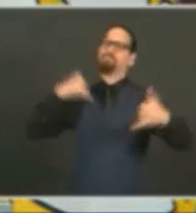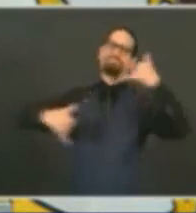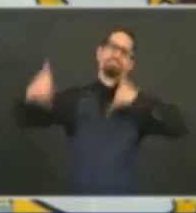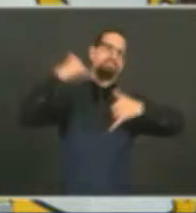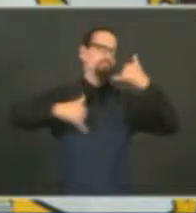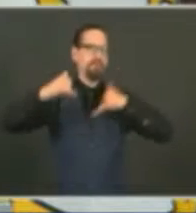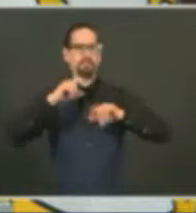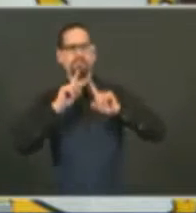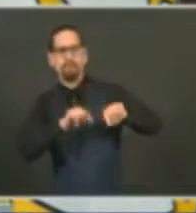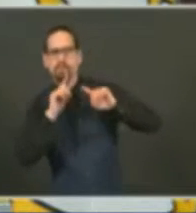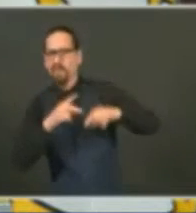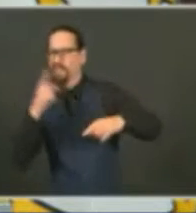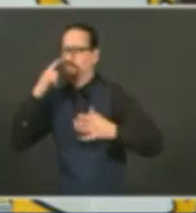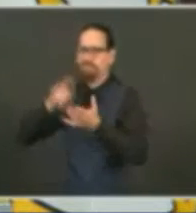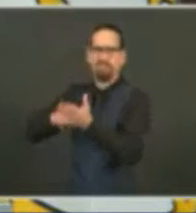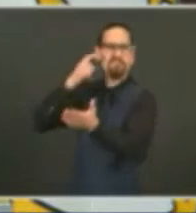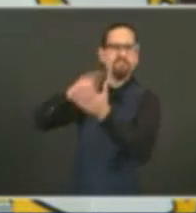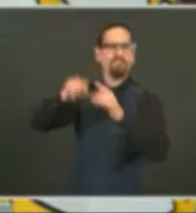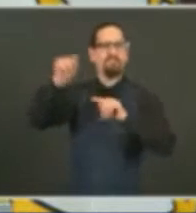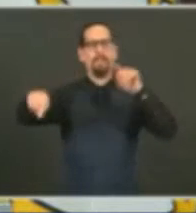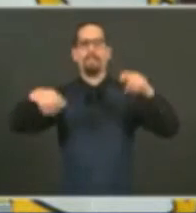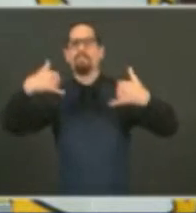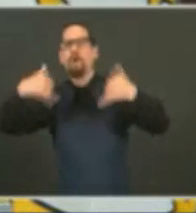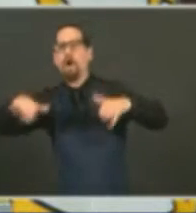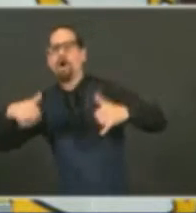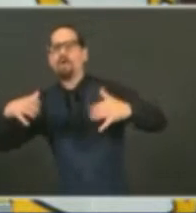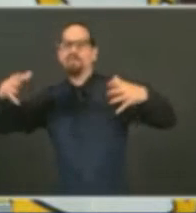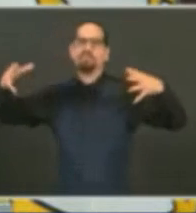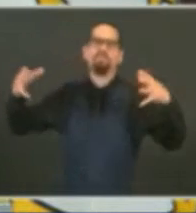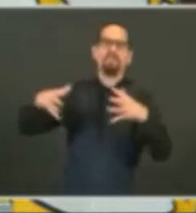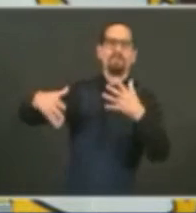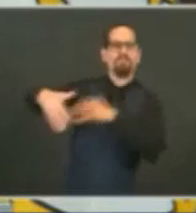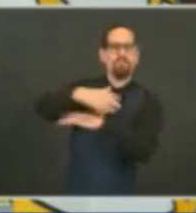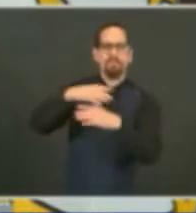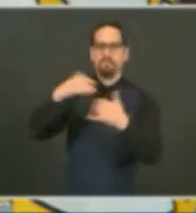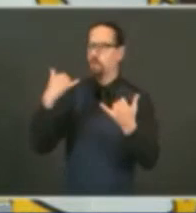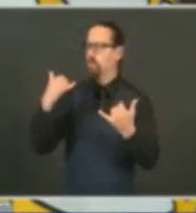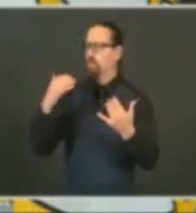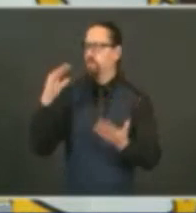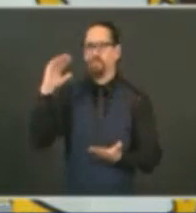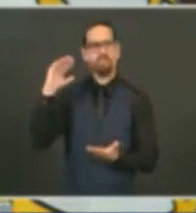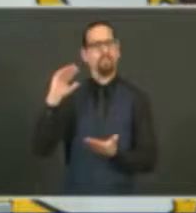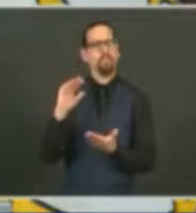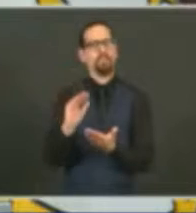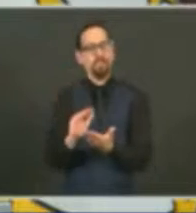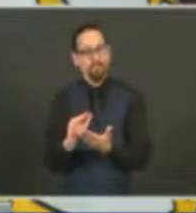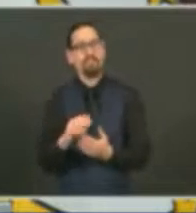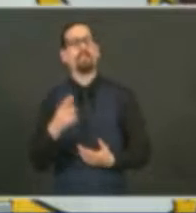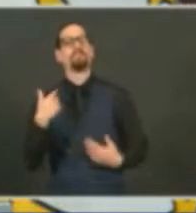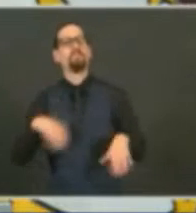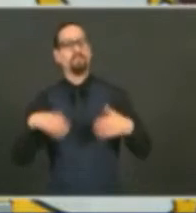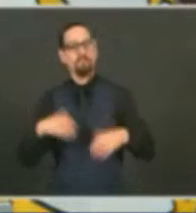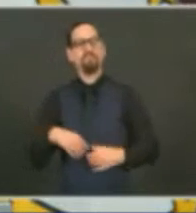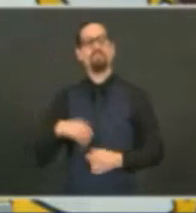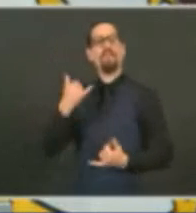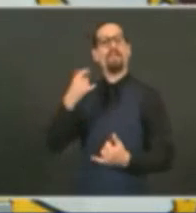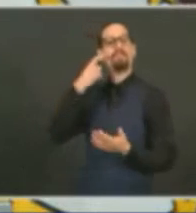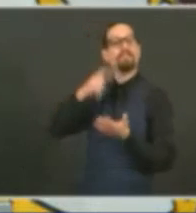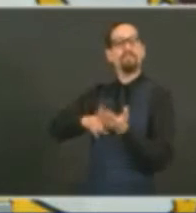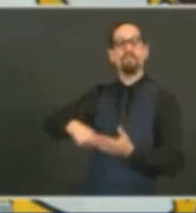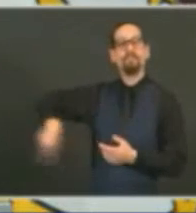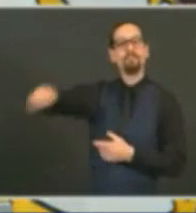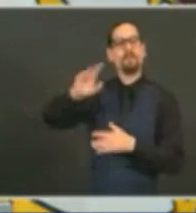In about 700 business inspections over the past week, over 99% of restaurants and bars were